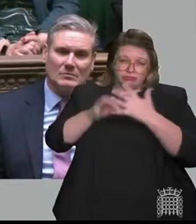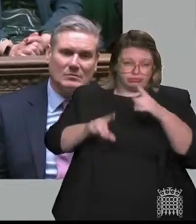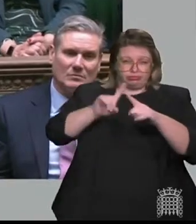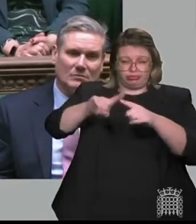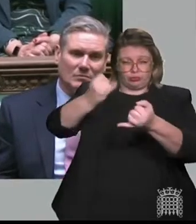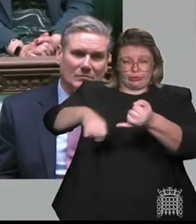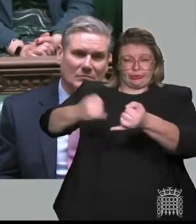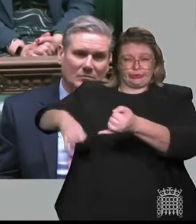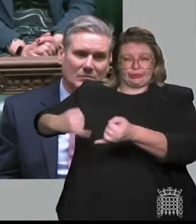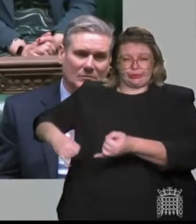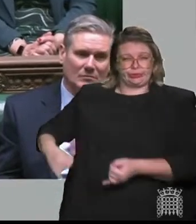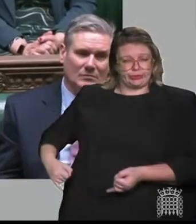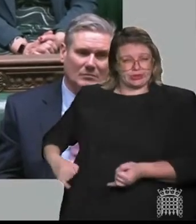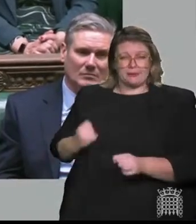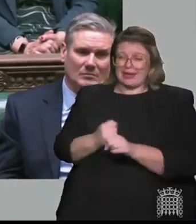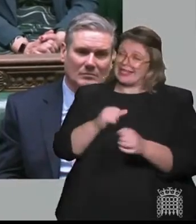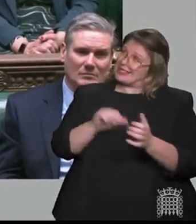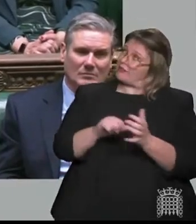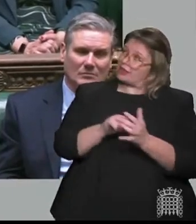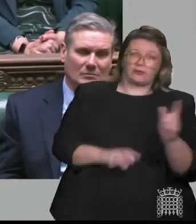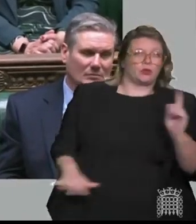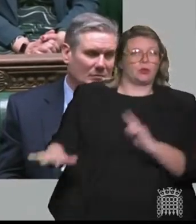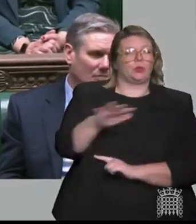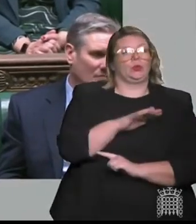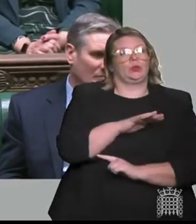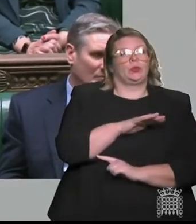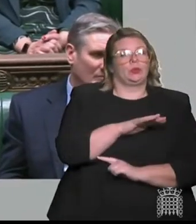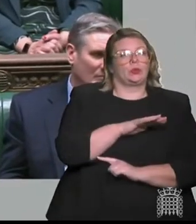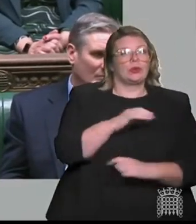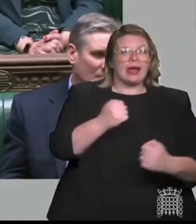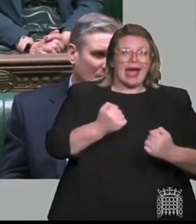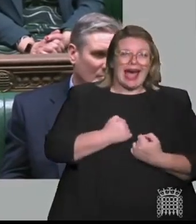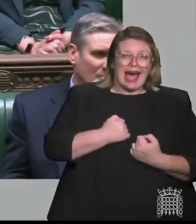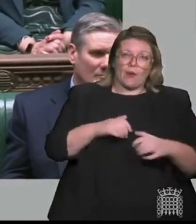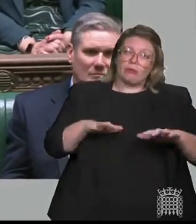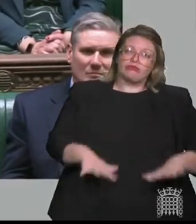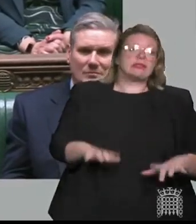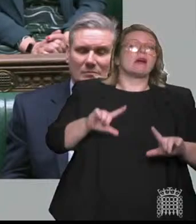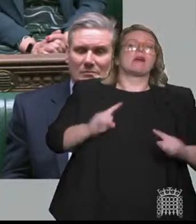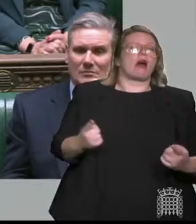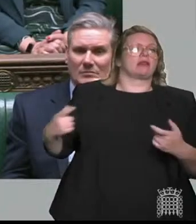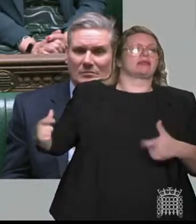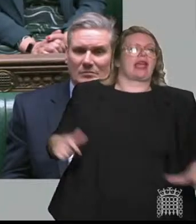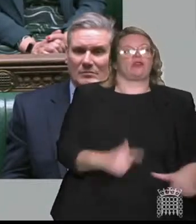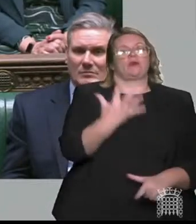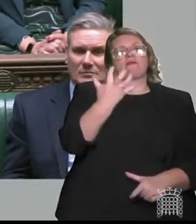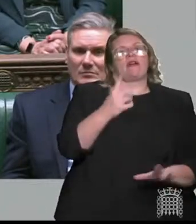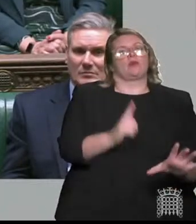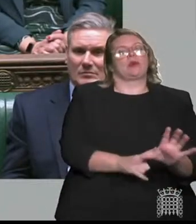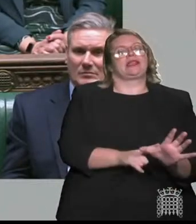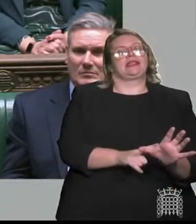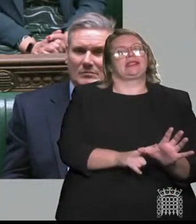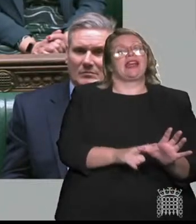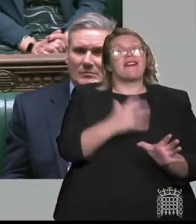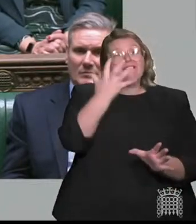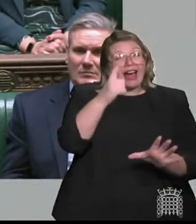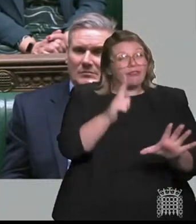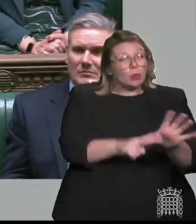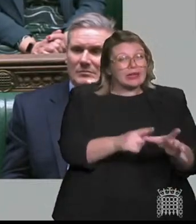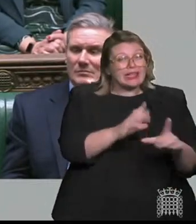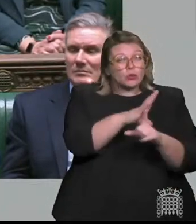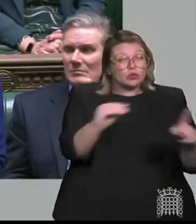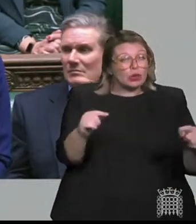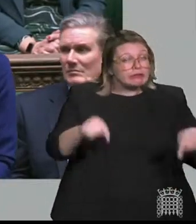and made life harder for working people. Our country cannot afford 5 more years of the Conservatives.